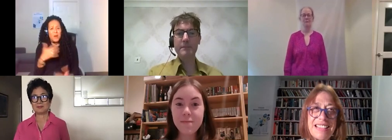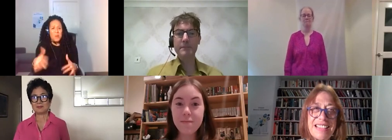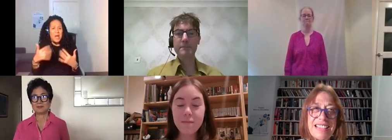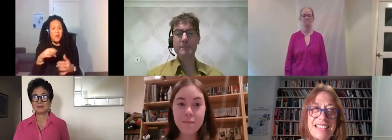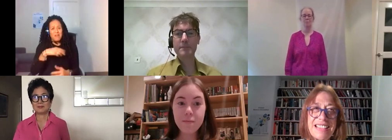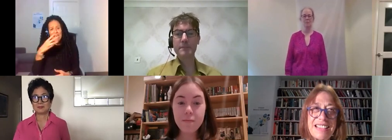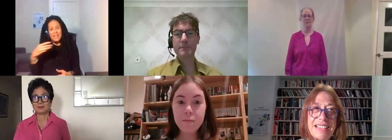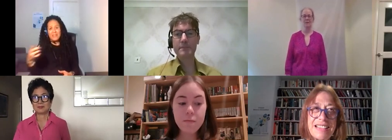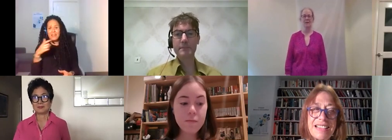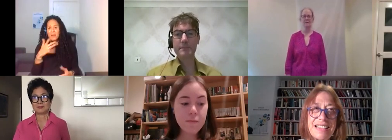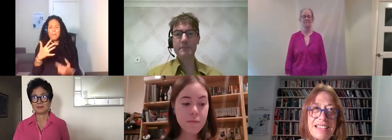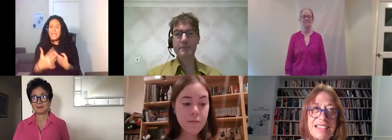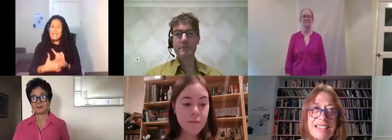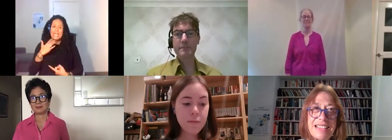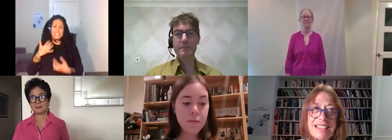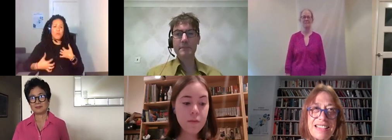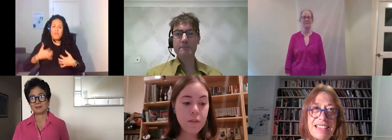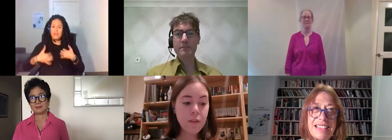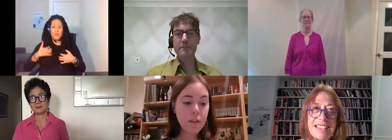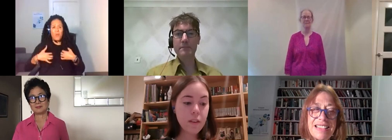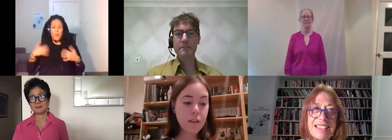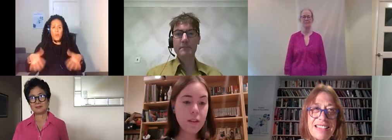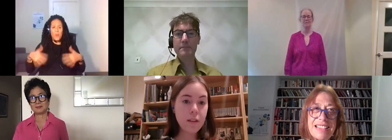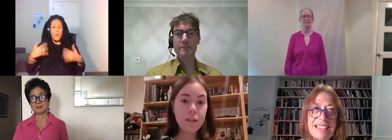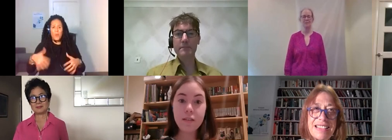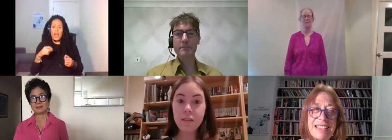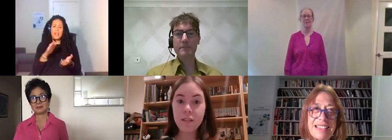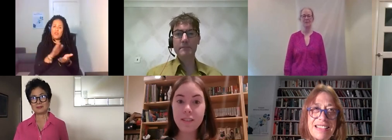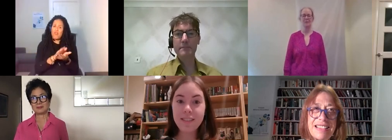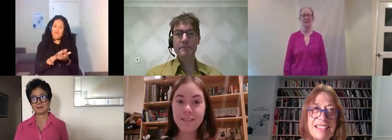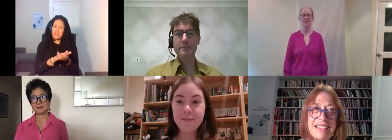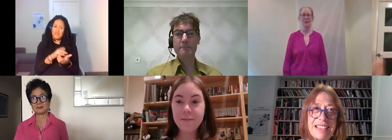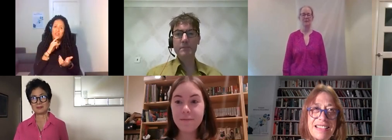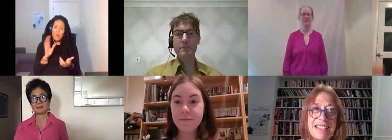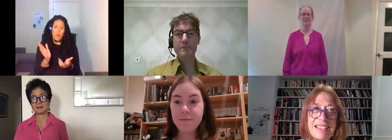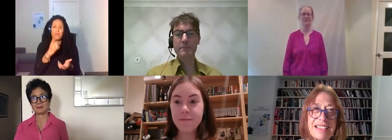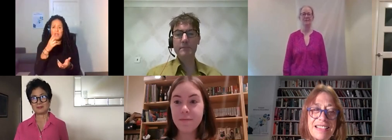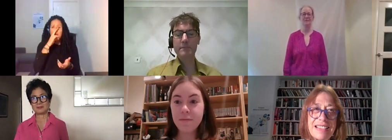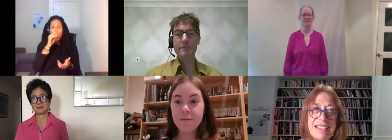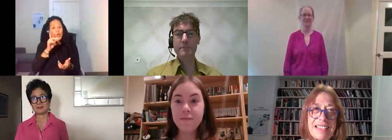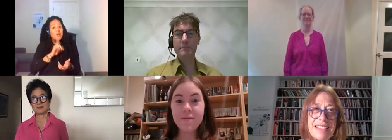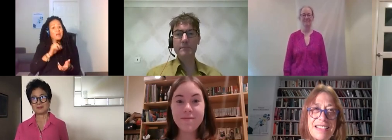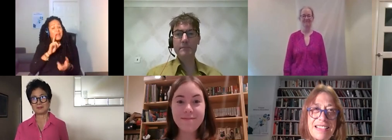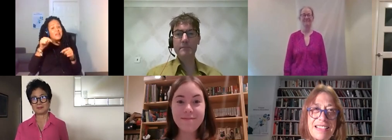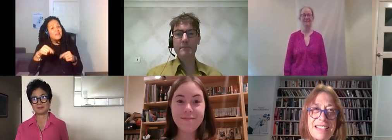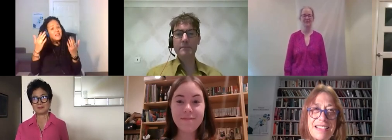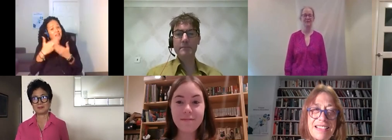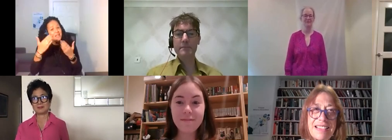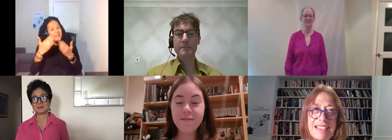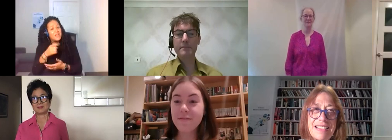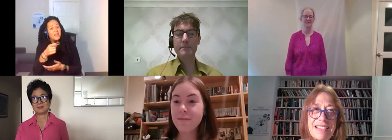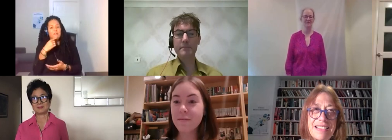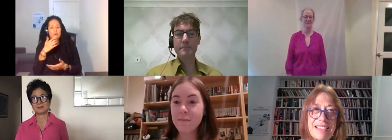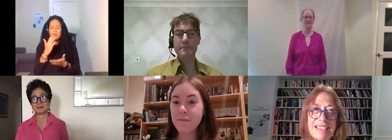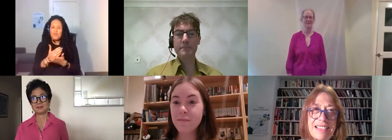been very inspirational. And I congratulate our younger ladies here this evening for